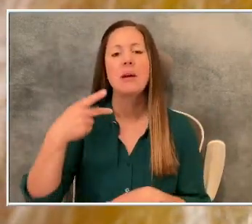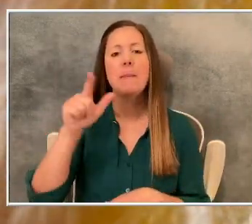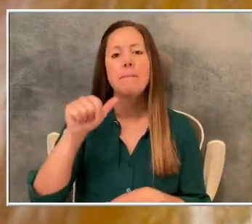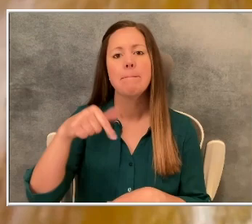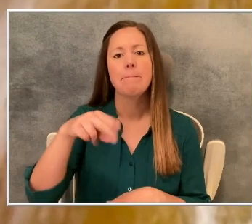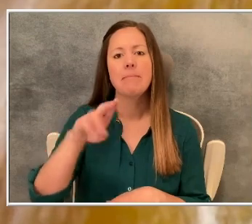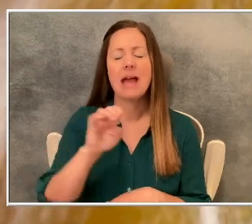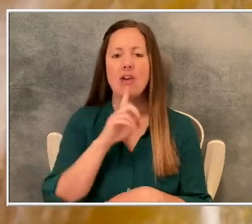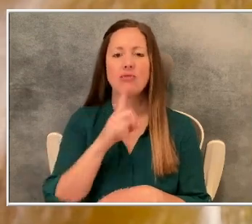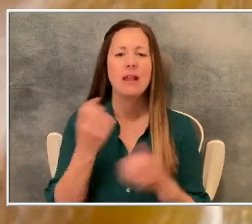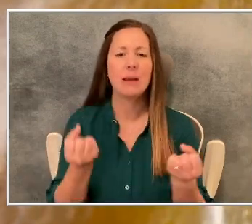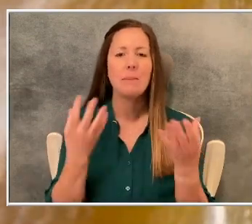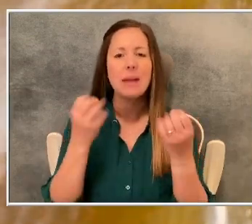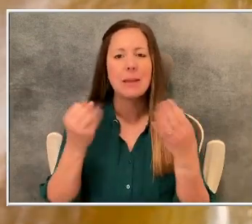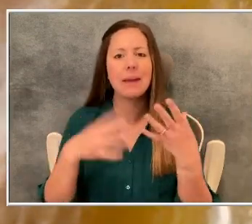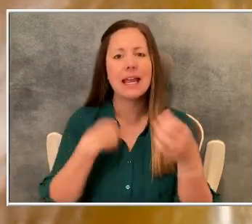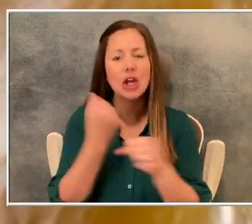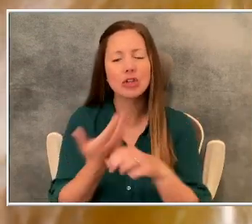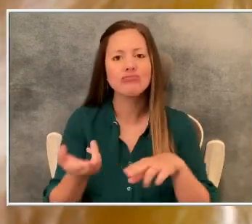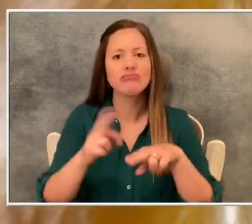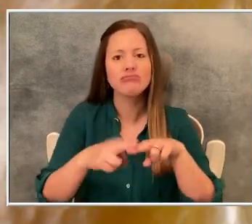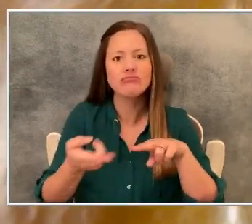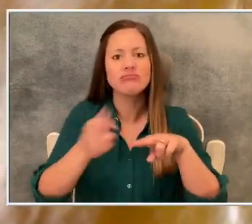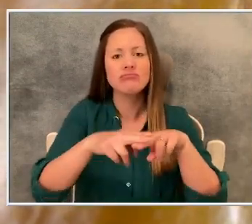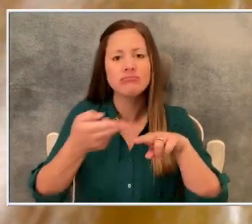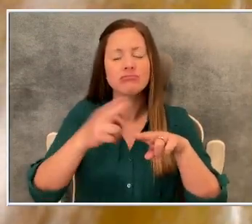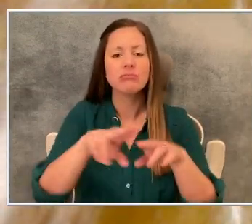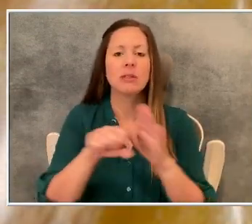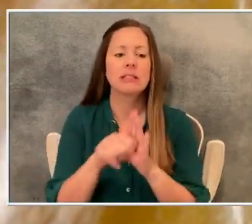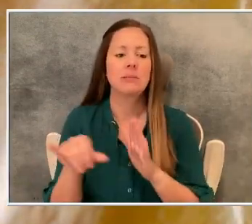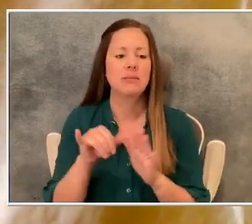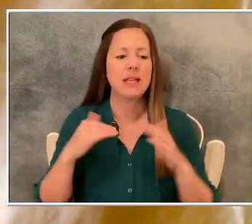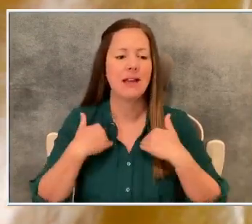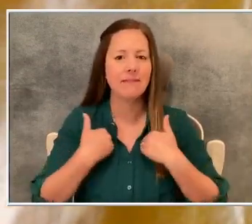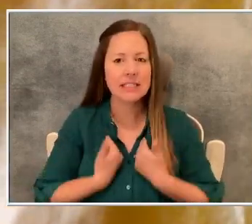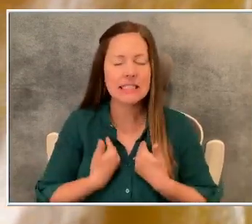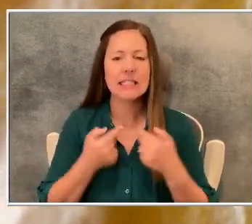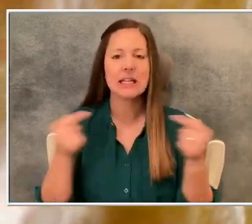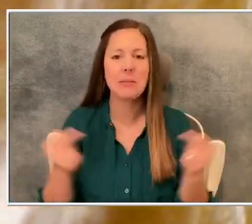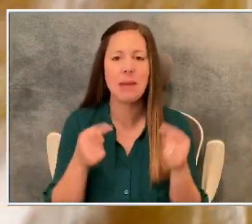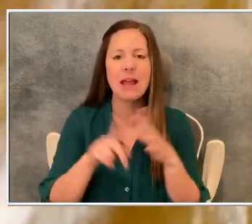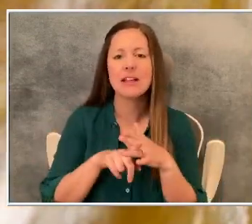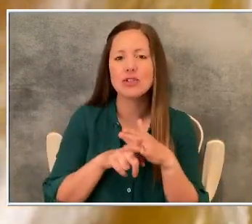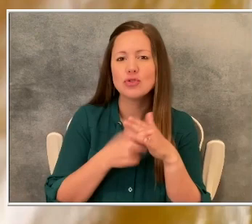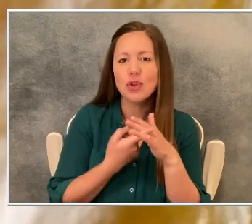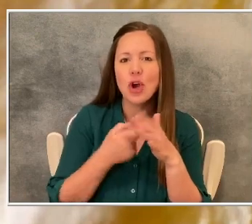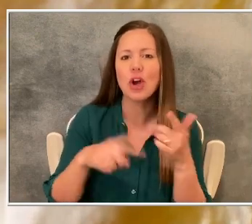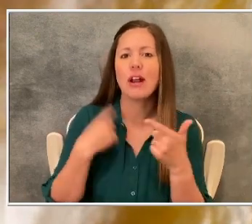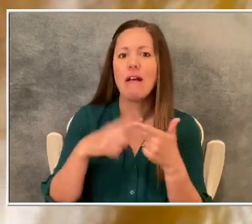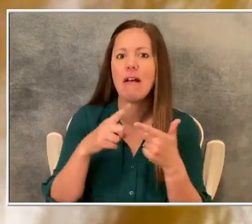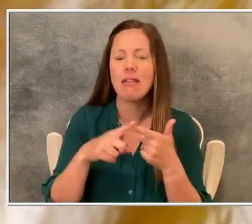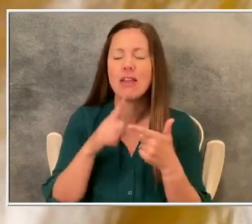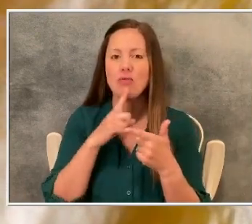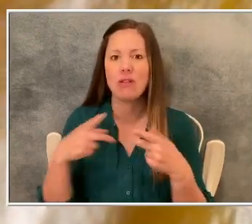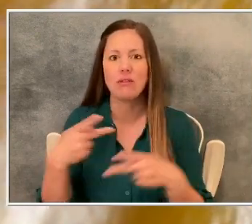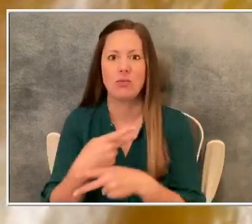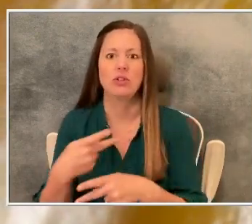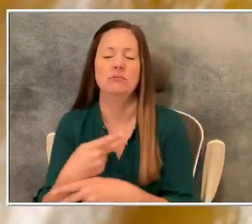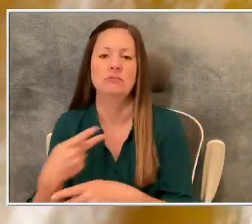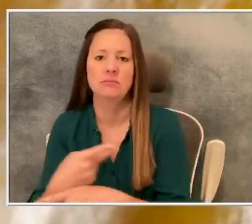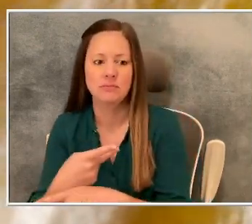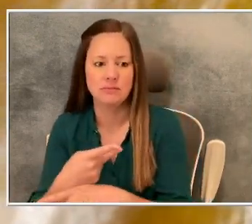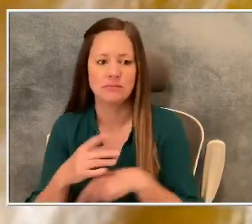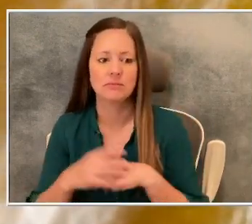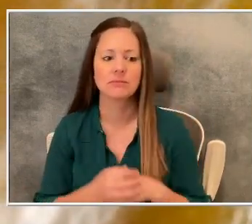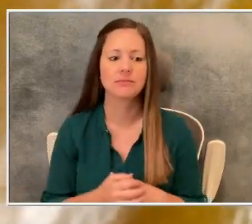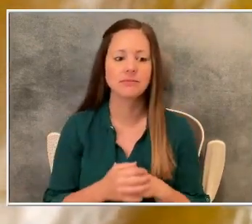lives. Symptoms like fatigue and pain, they start kind of little quietly, but then they get worse day by day. And it can